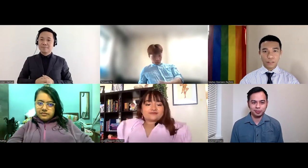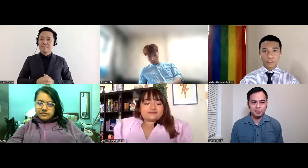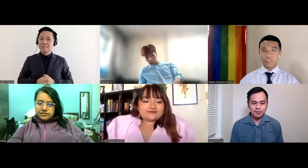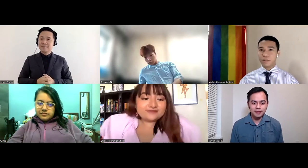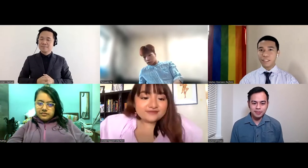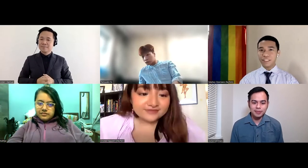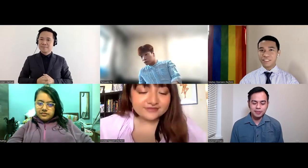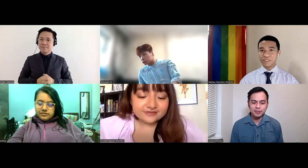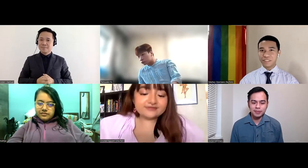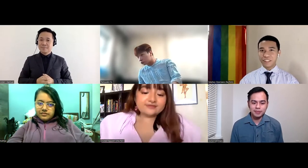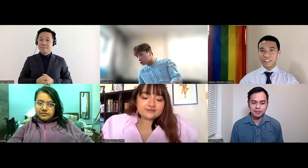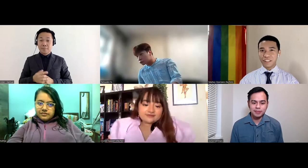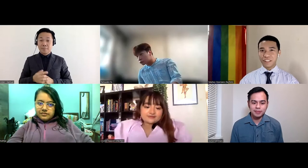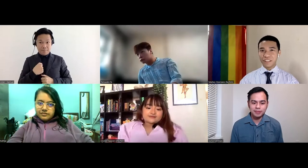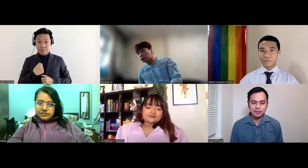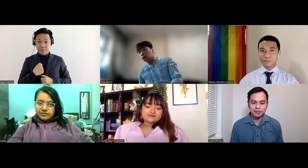Is it still me?